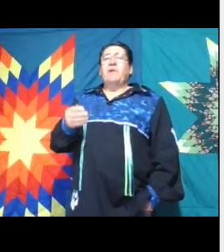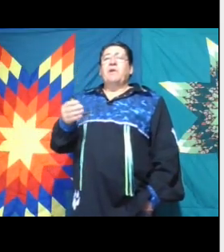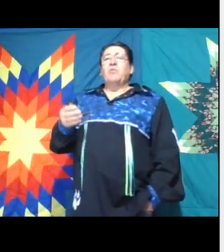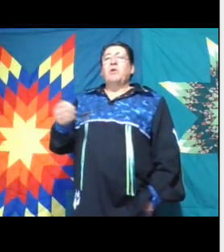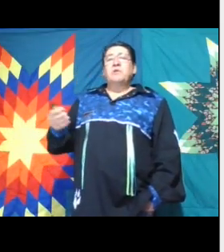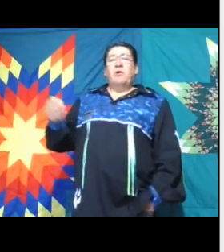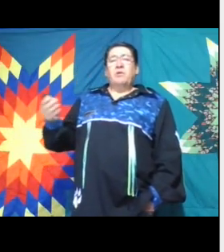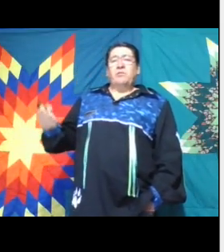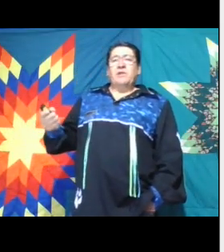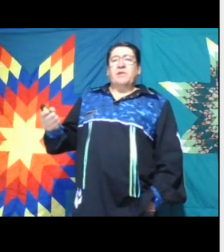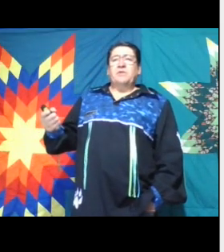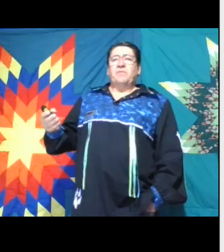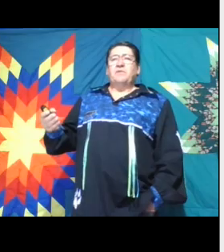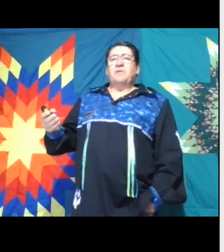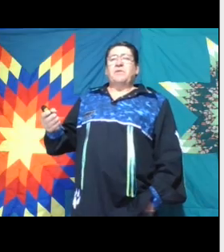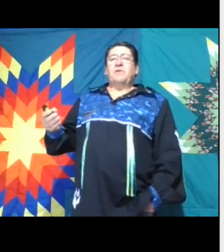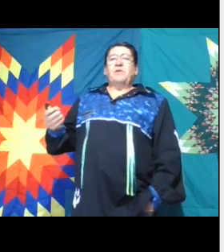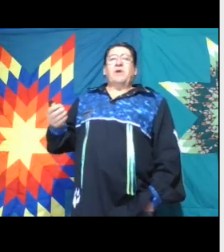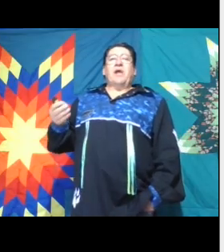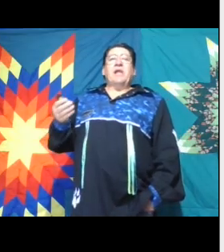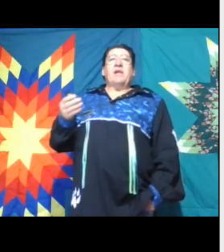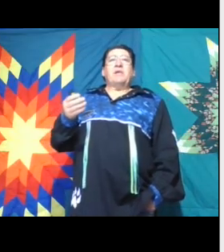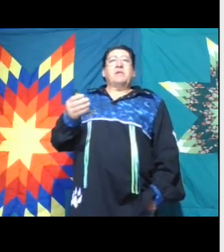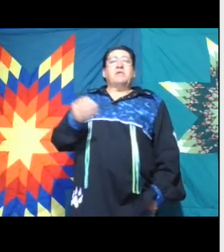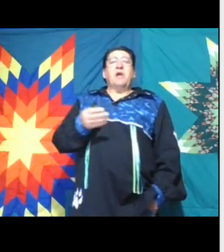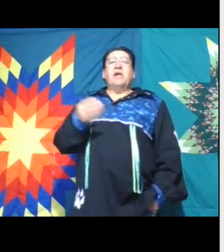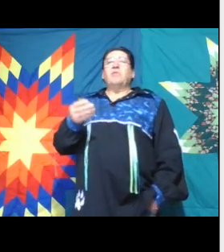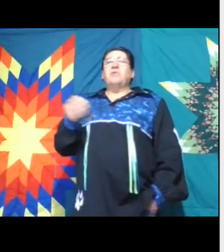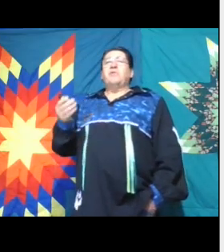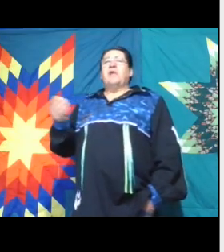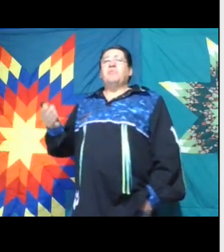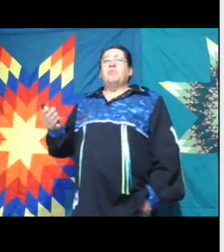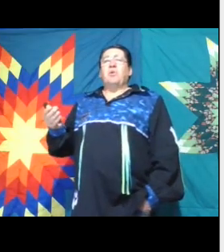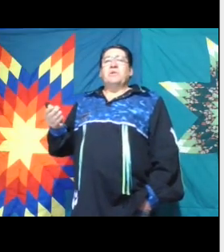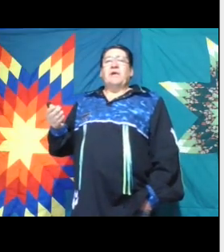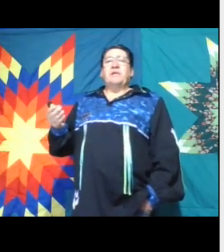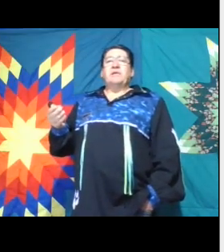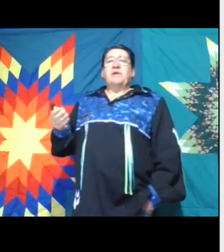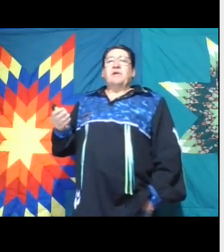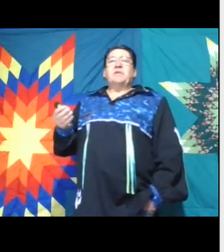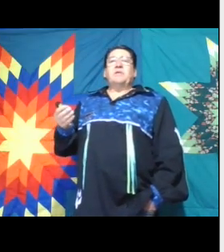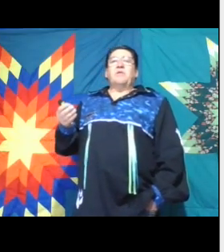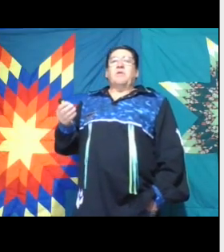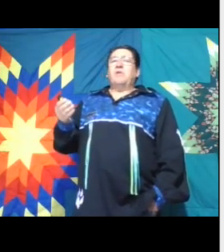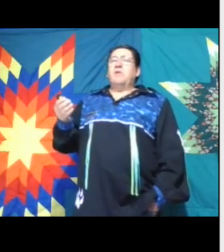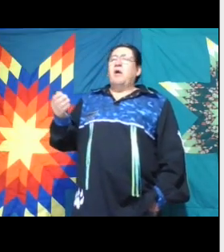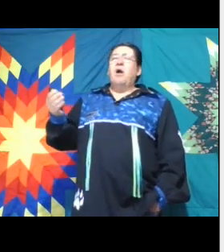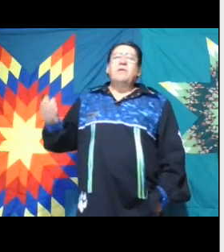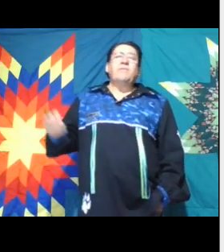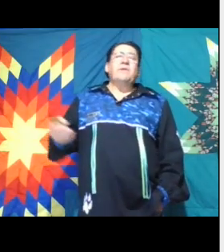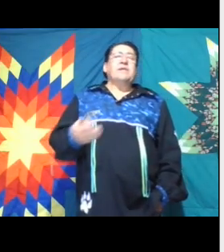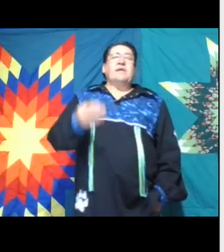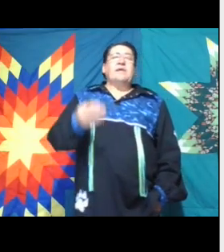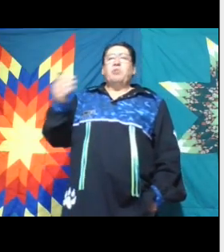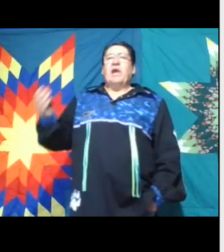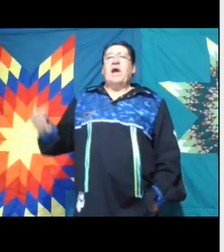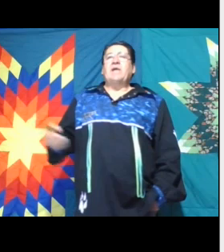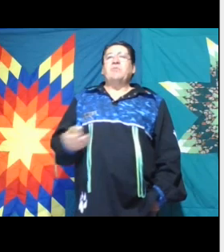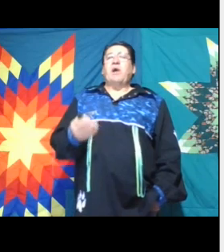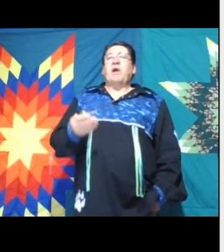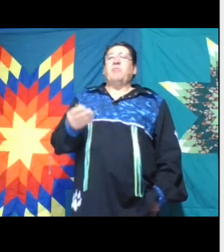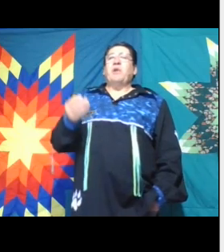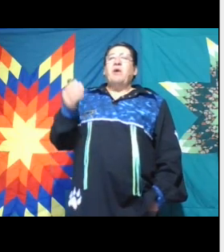post-secondary funding works on reserves, and then trying to go through that process. So all of these things